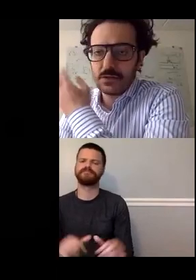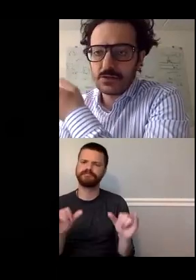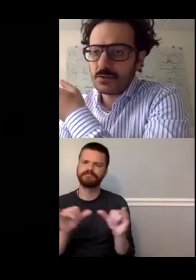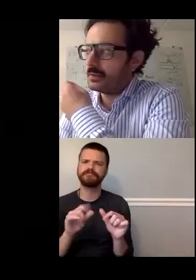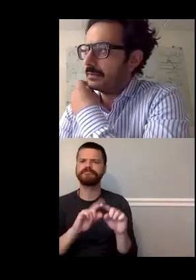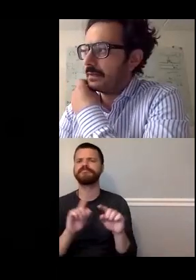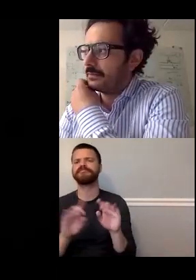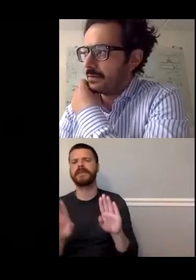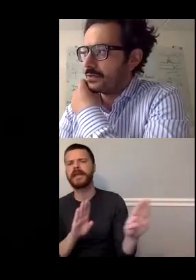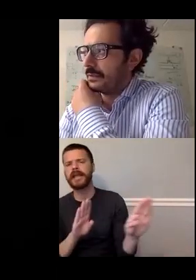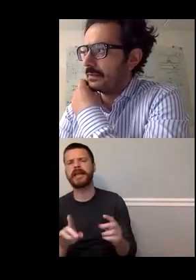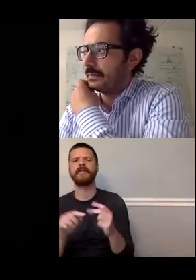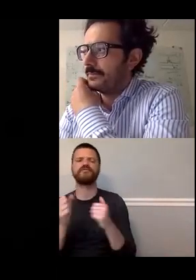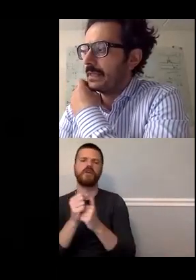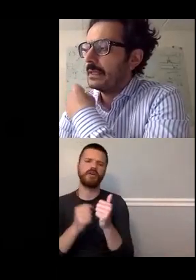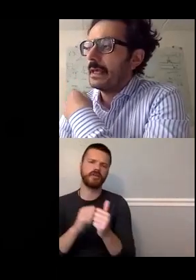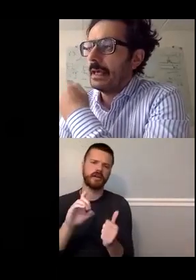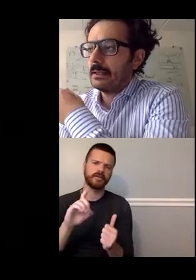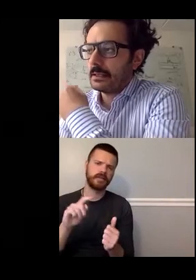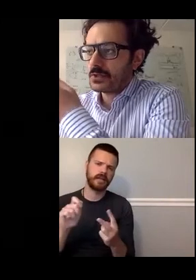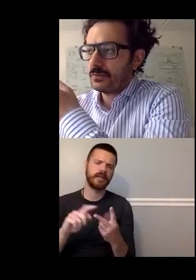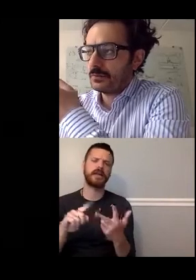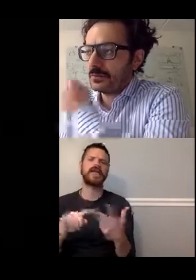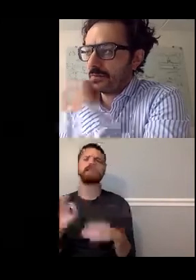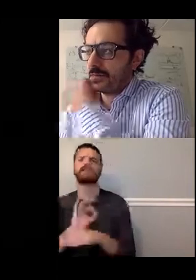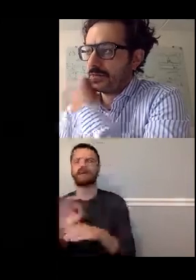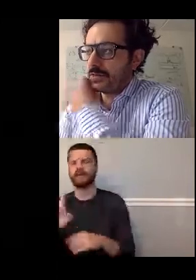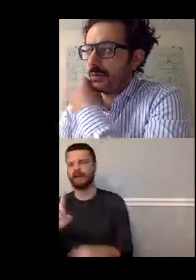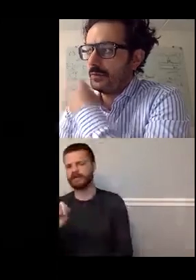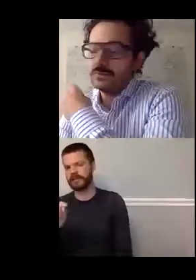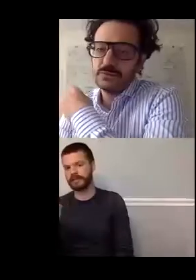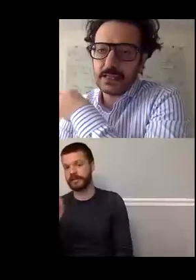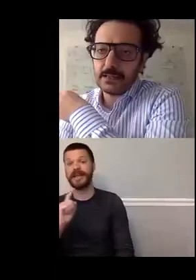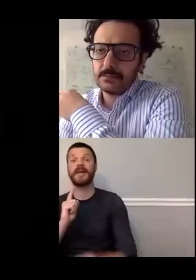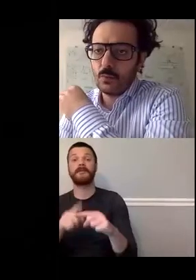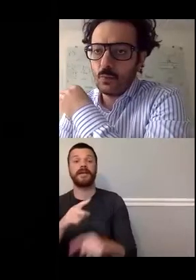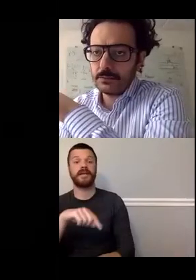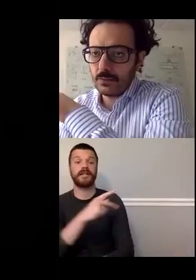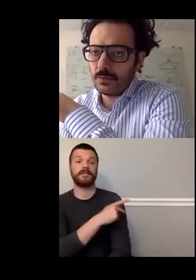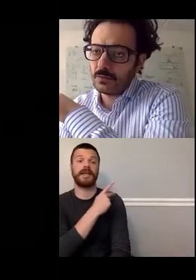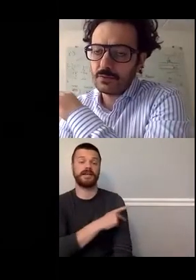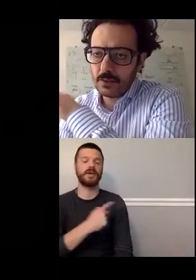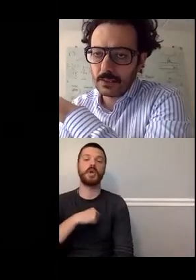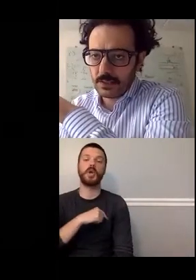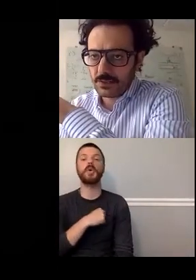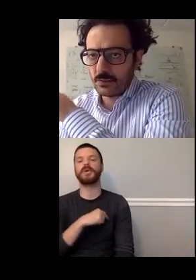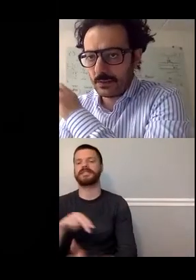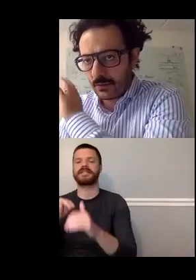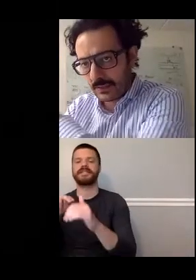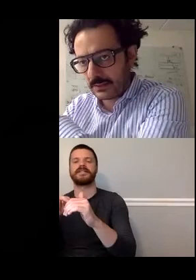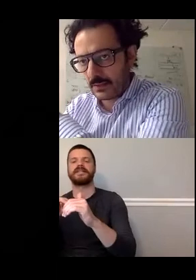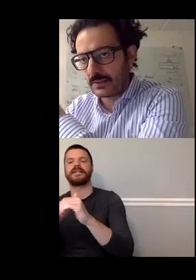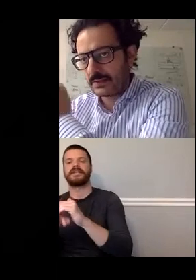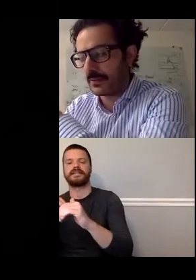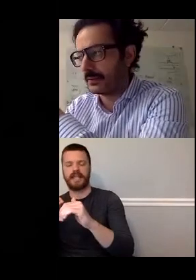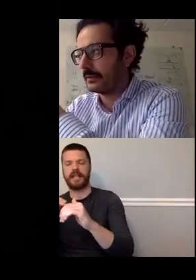took structural data and functional data. And in addition to those patients, we also scanned one cohort of chronic patients who were